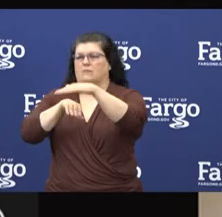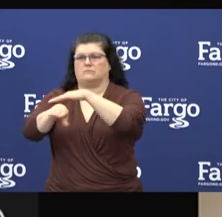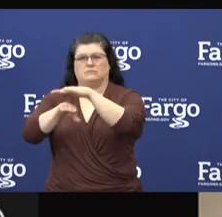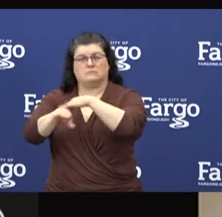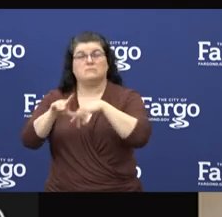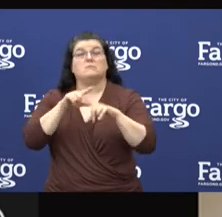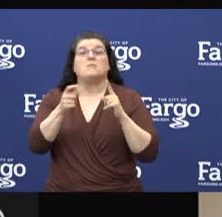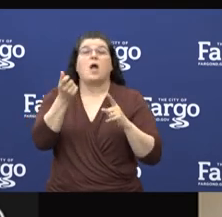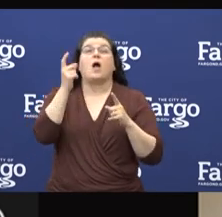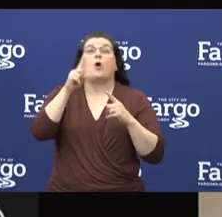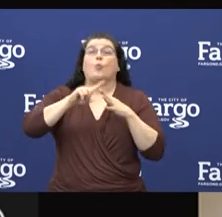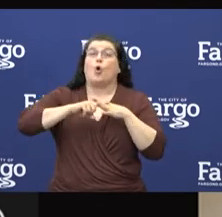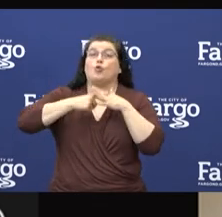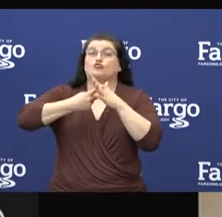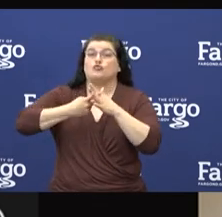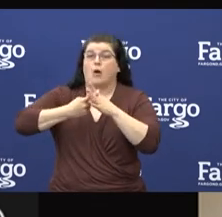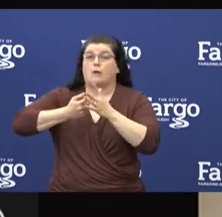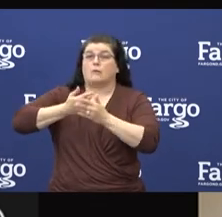gradual reopening,